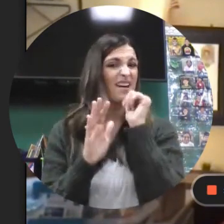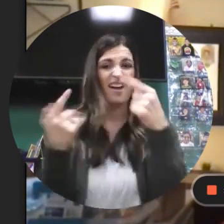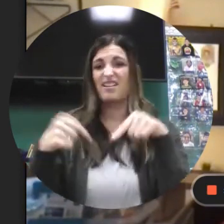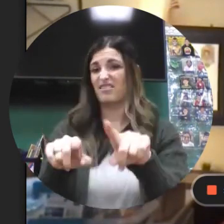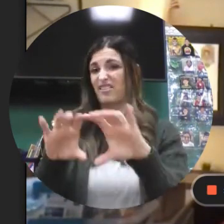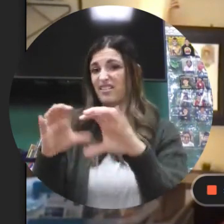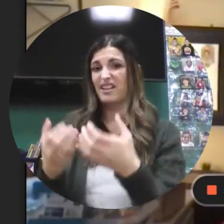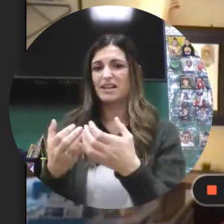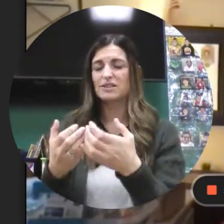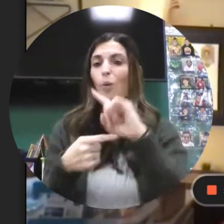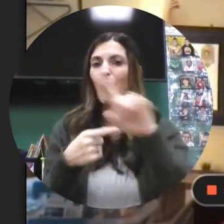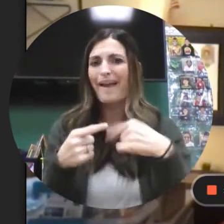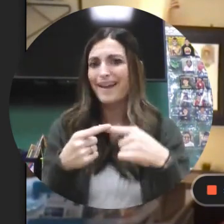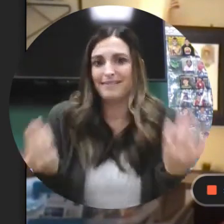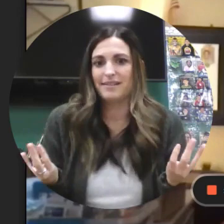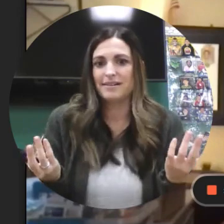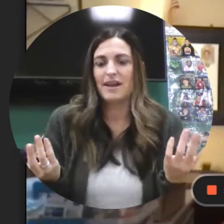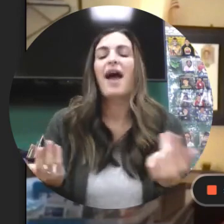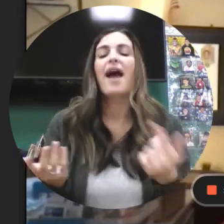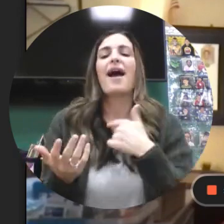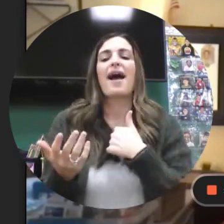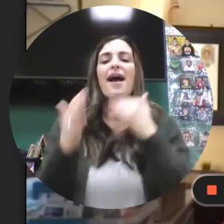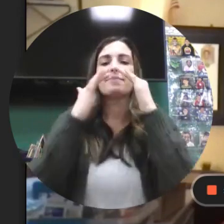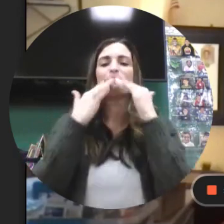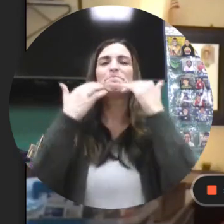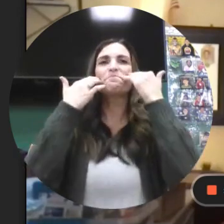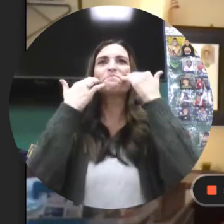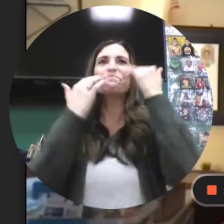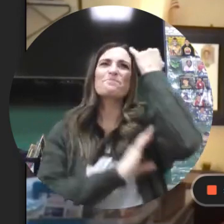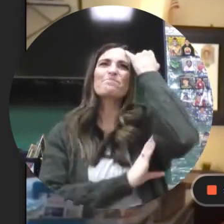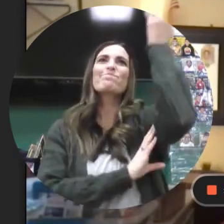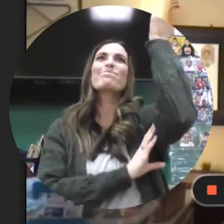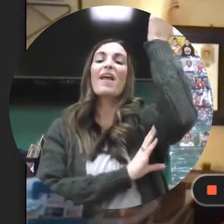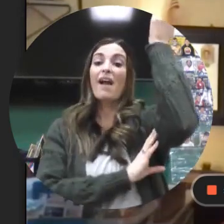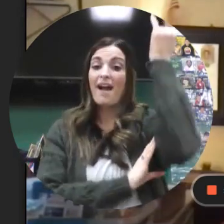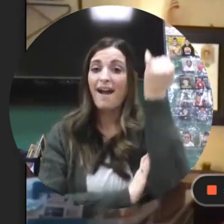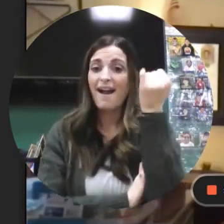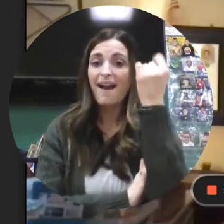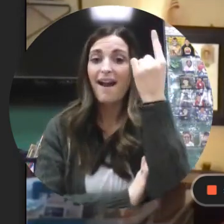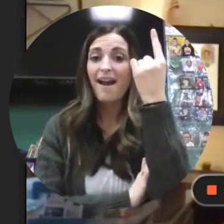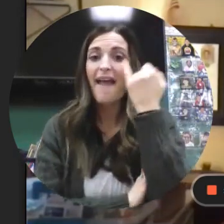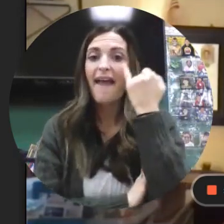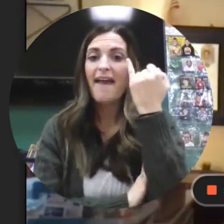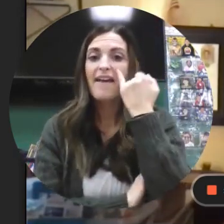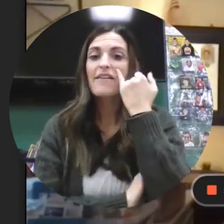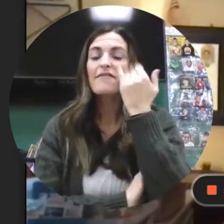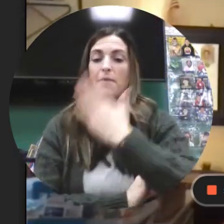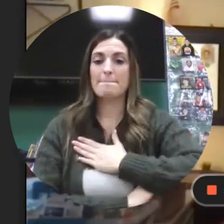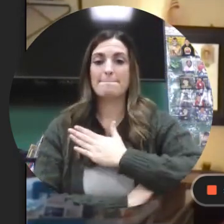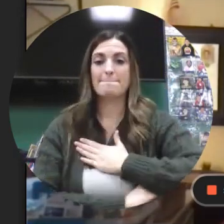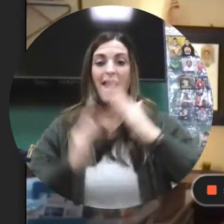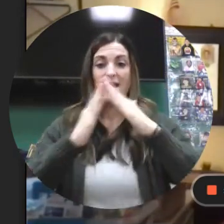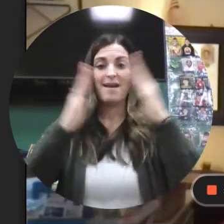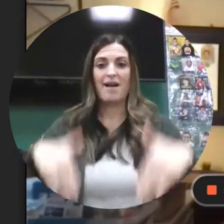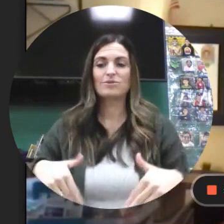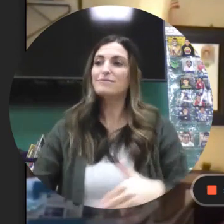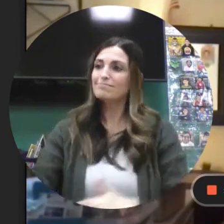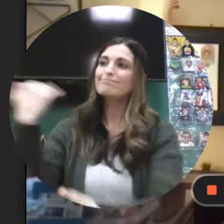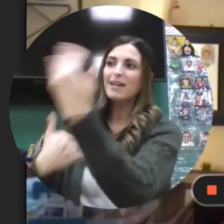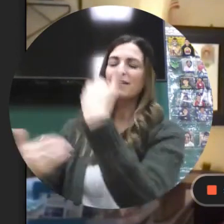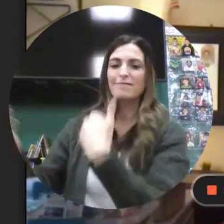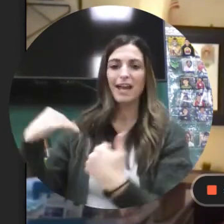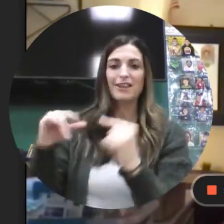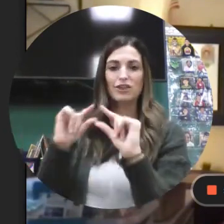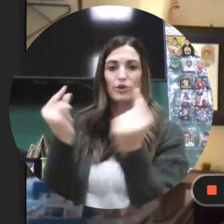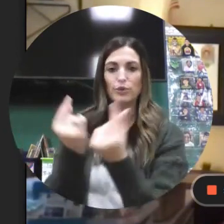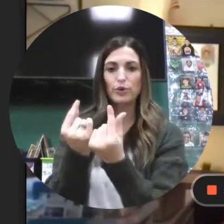would we do that? I smiled as an idea formed in my mind. What if I invited my group over to my house? Even if we